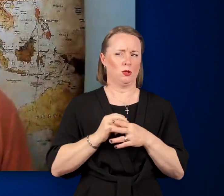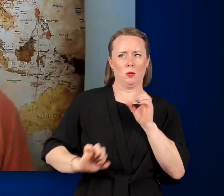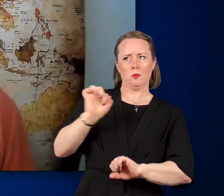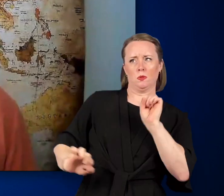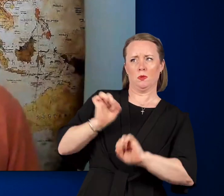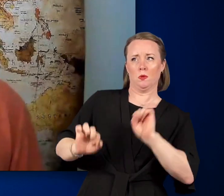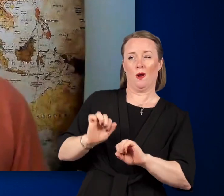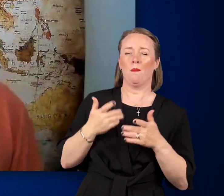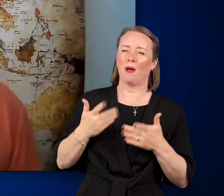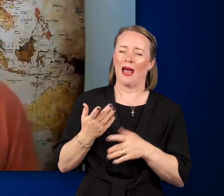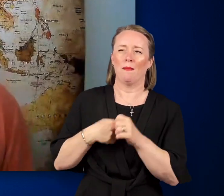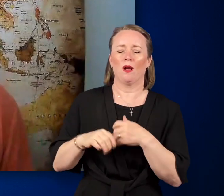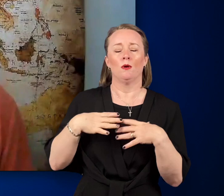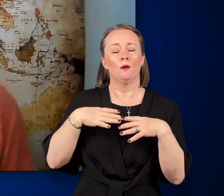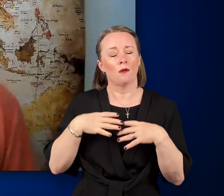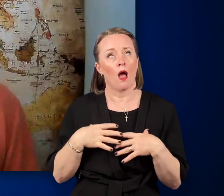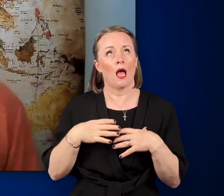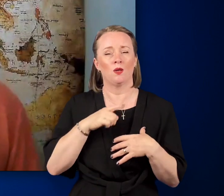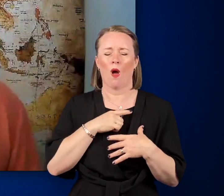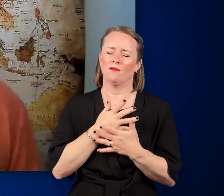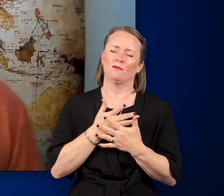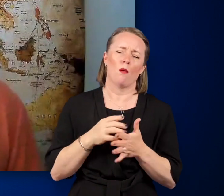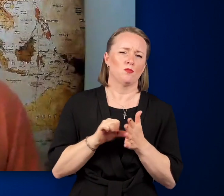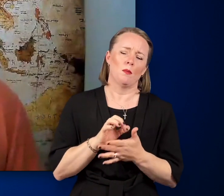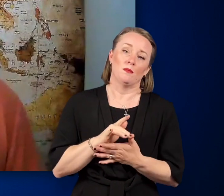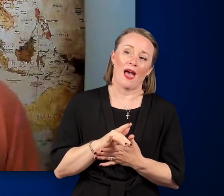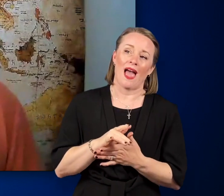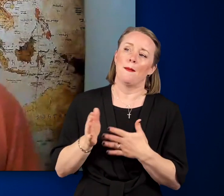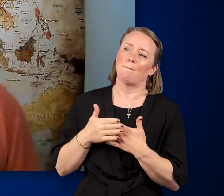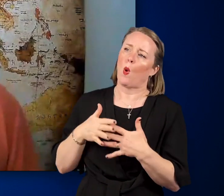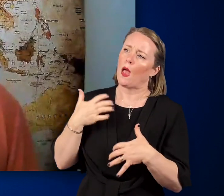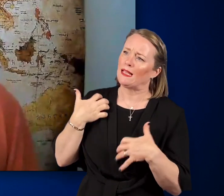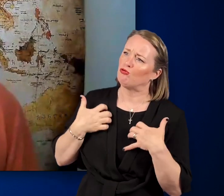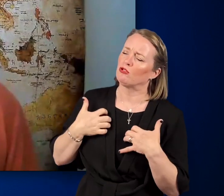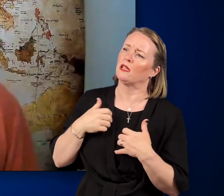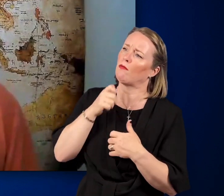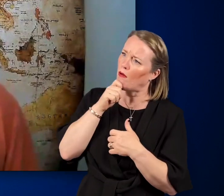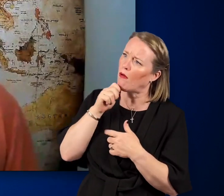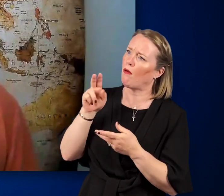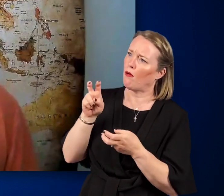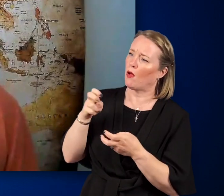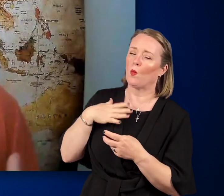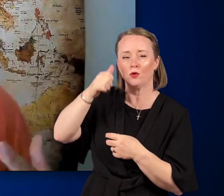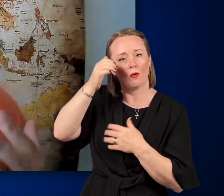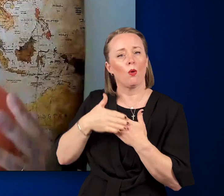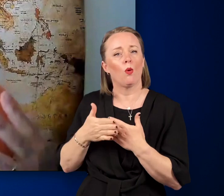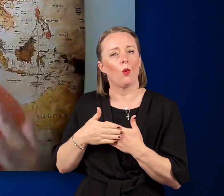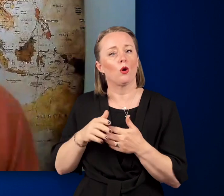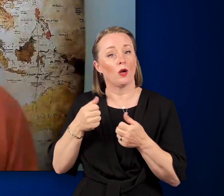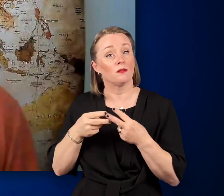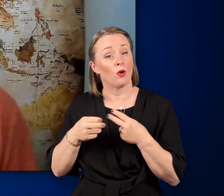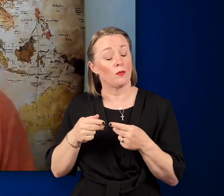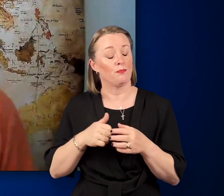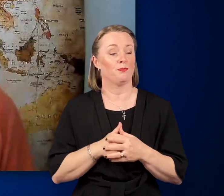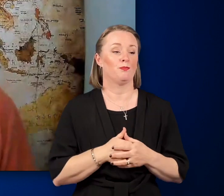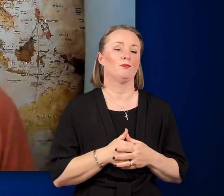ideology that's being presented by these extremist groups. So I've said that I would kind of